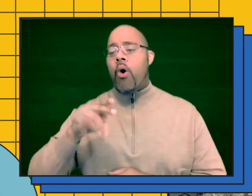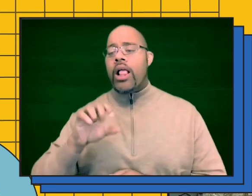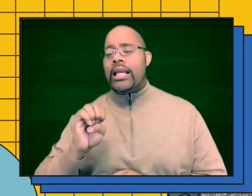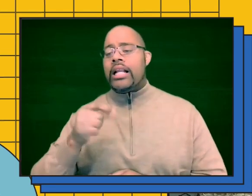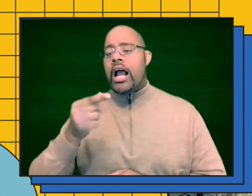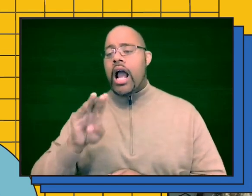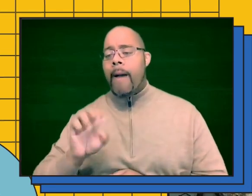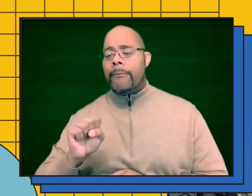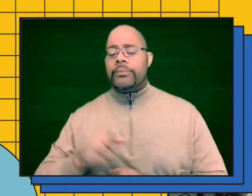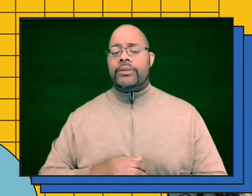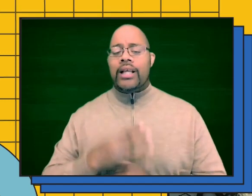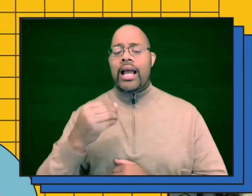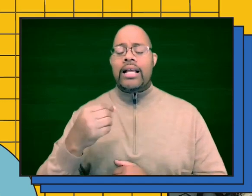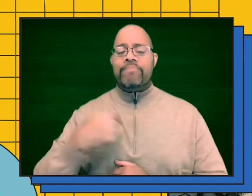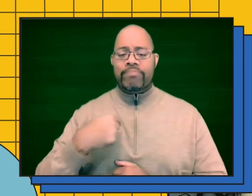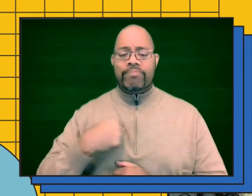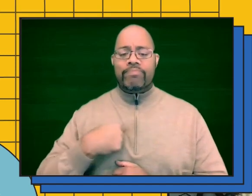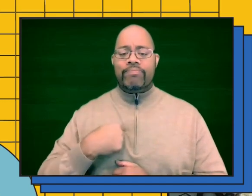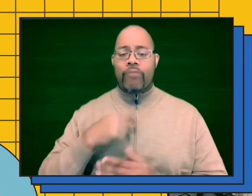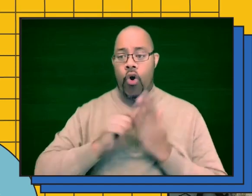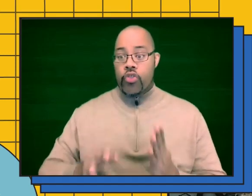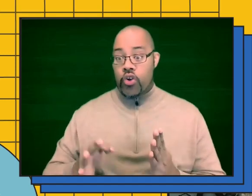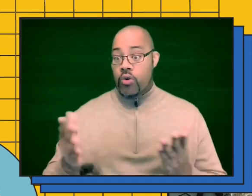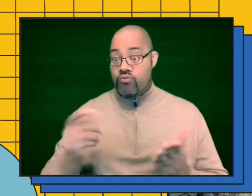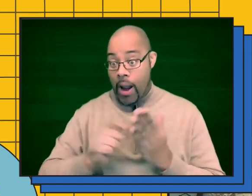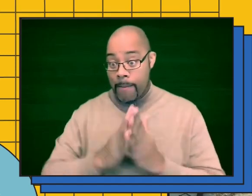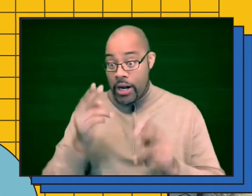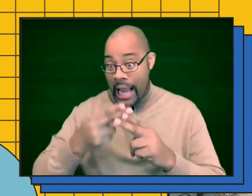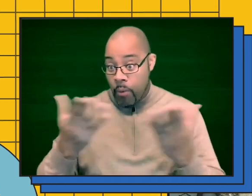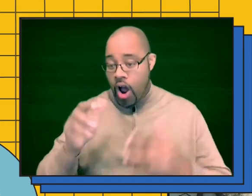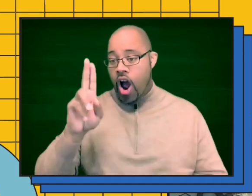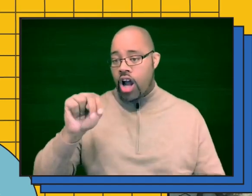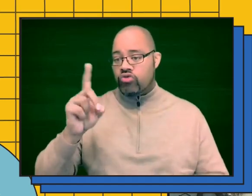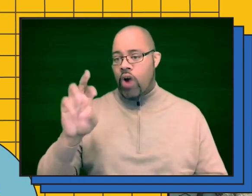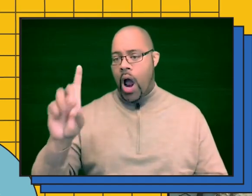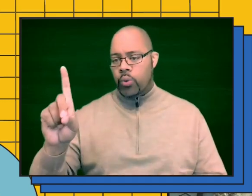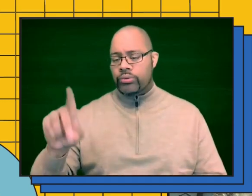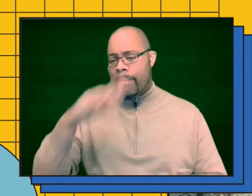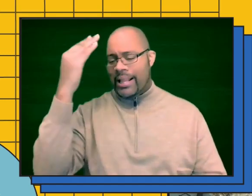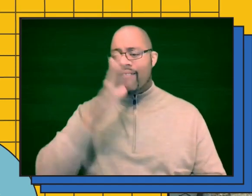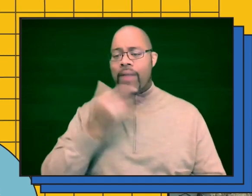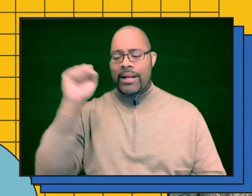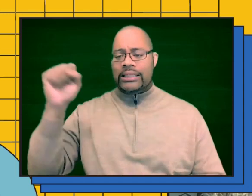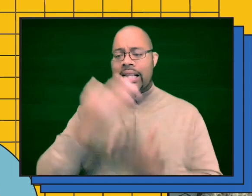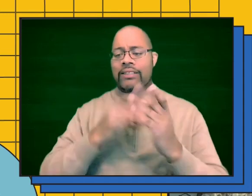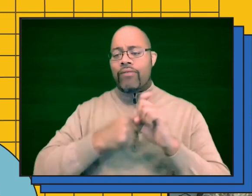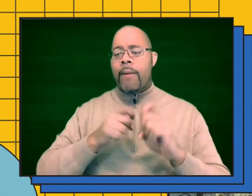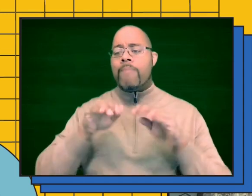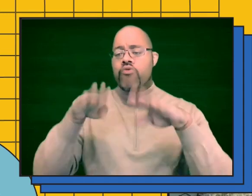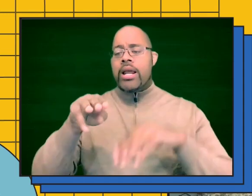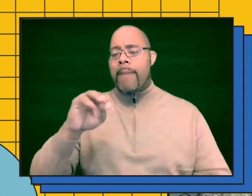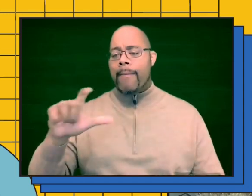is Alexis Pauline Gumbs, and I am the author of Undrowned, Black Feminist Lessons